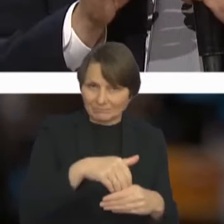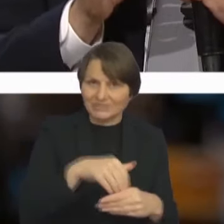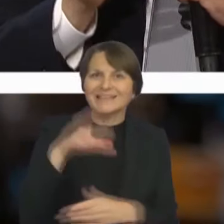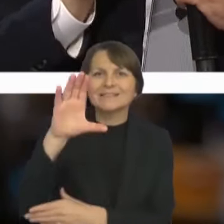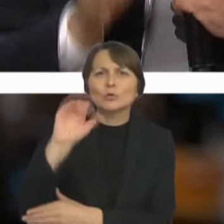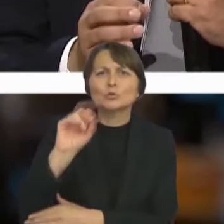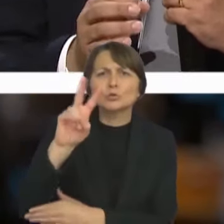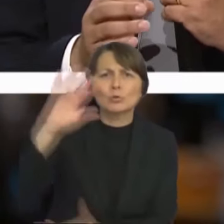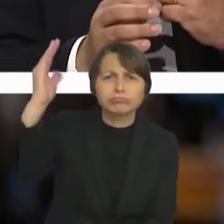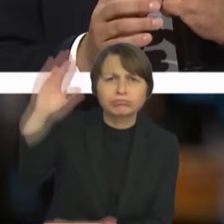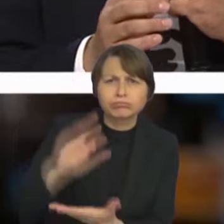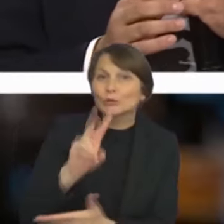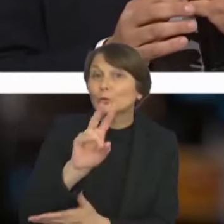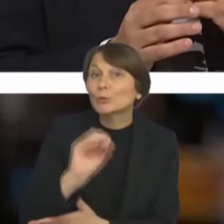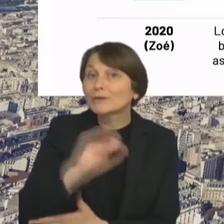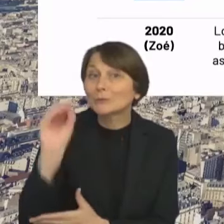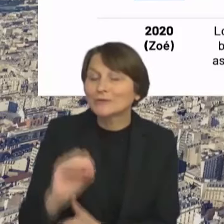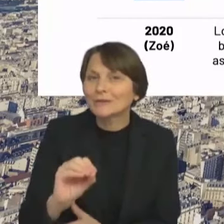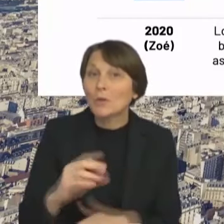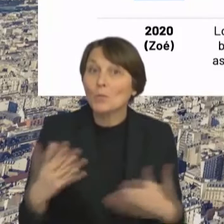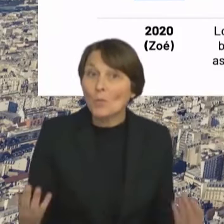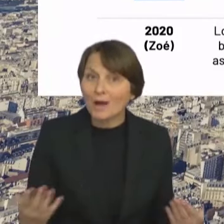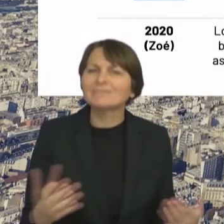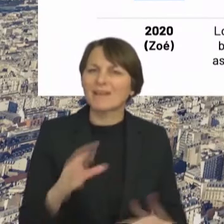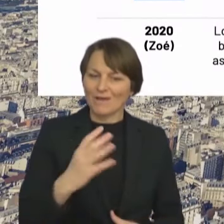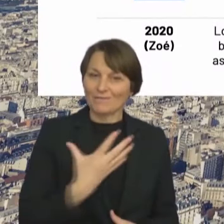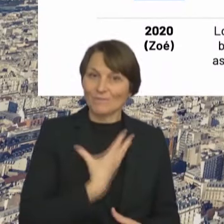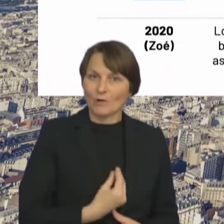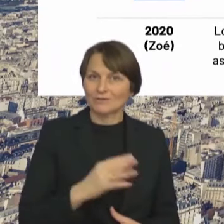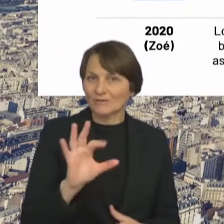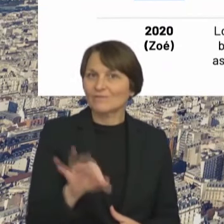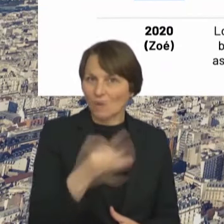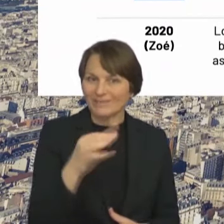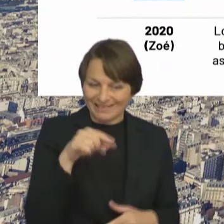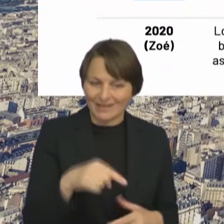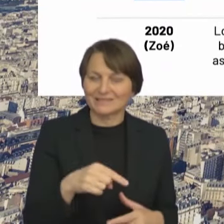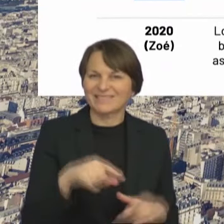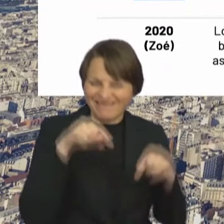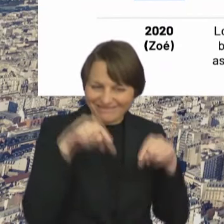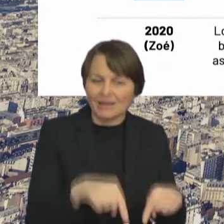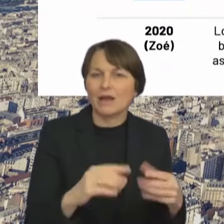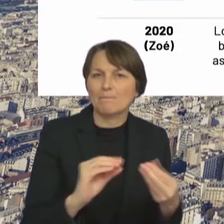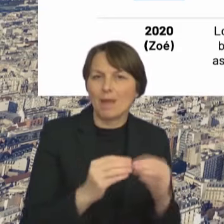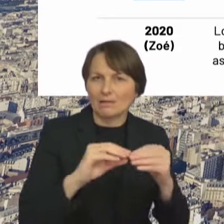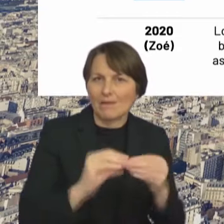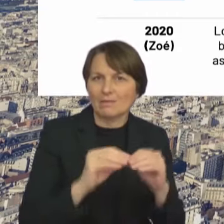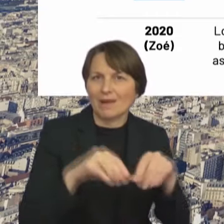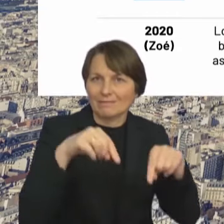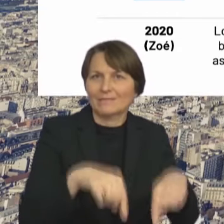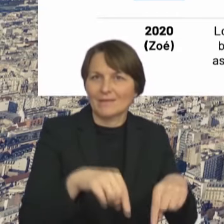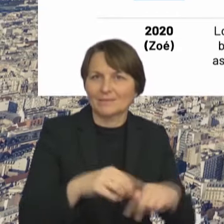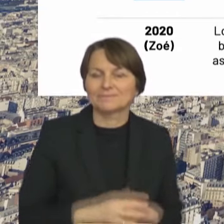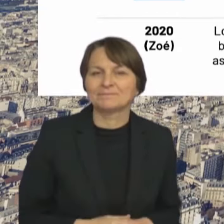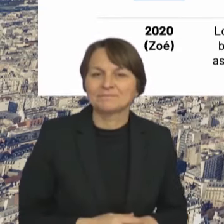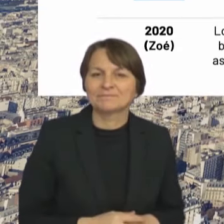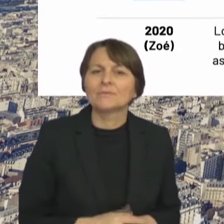be assembled in France with strongly decarbonized sources of energy. Our ambition, of course, is to go